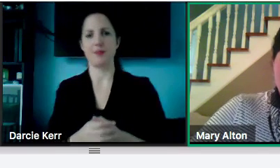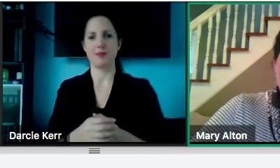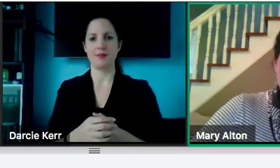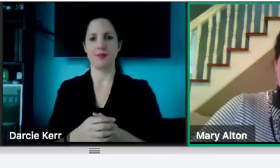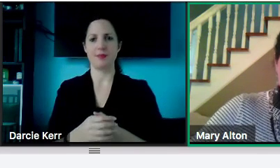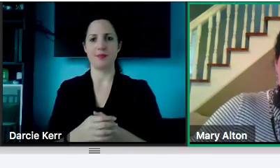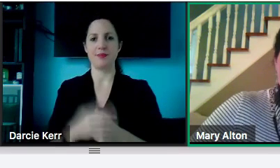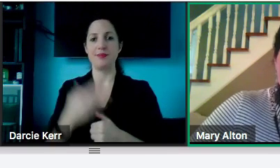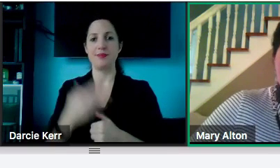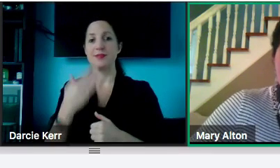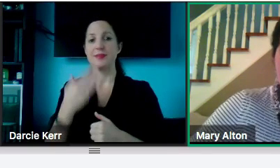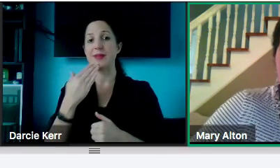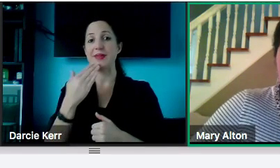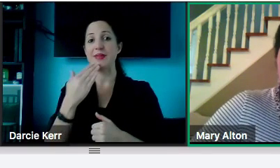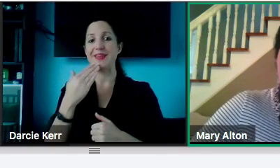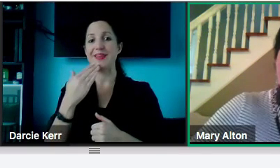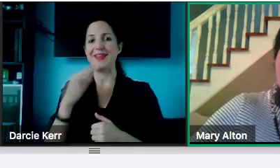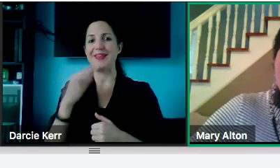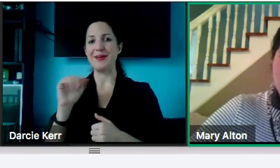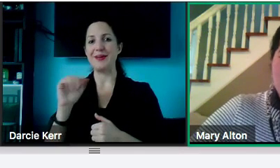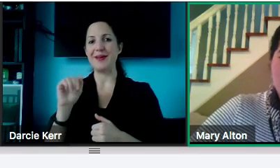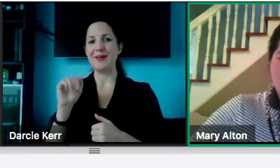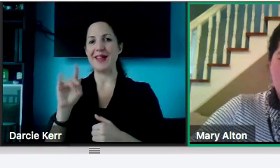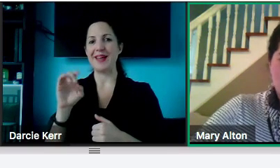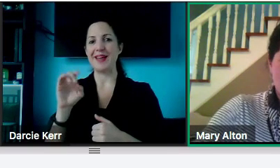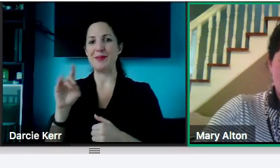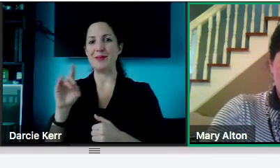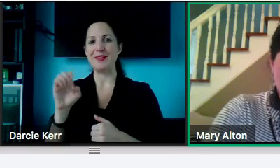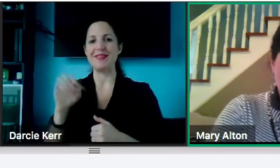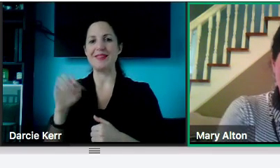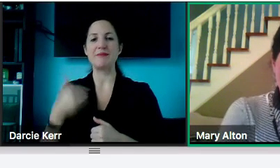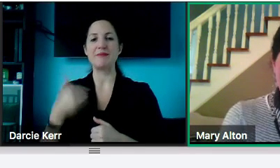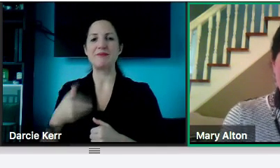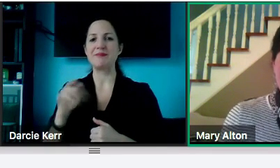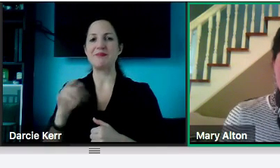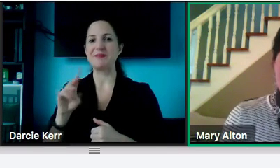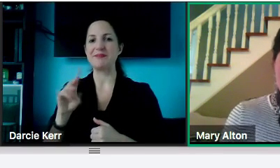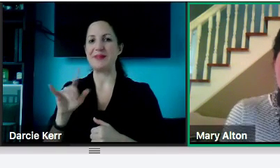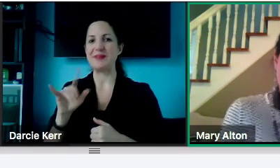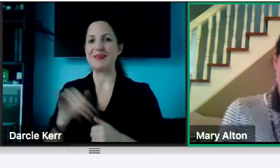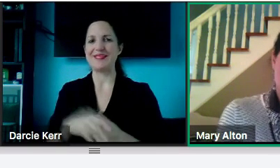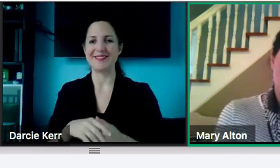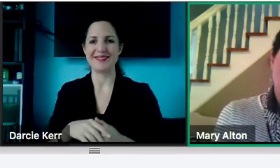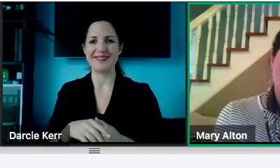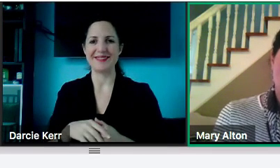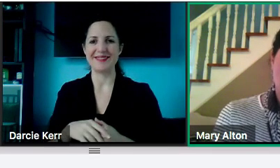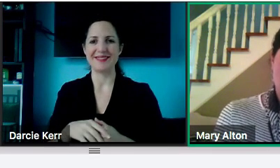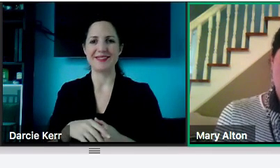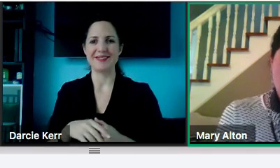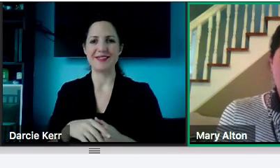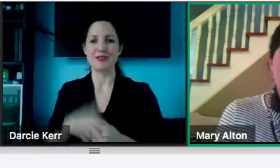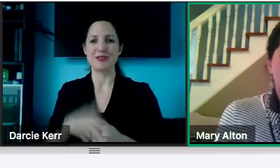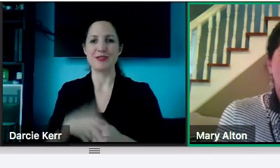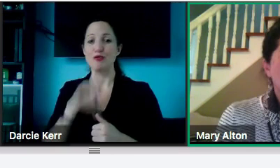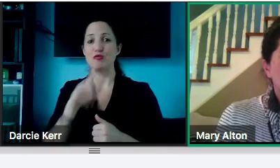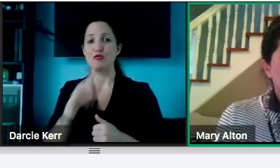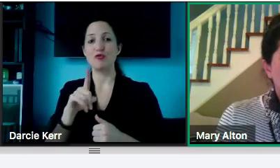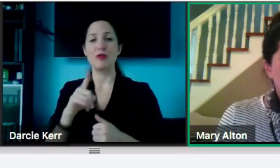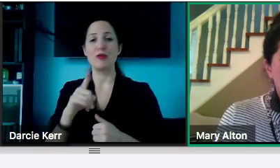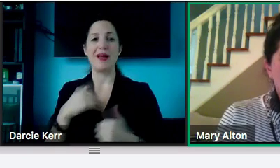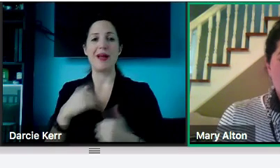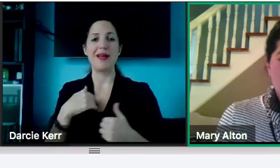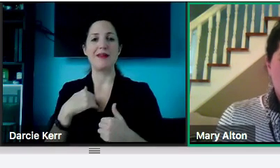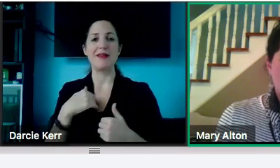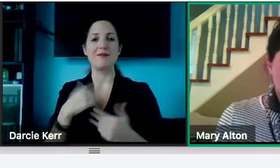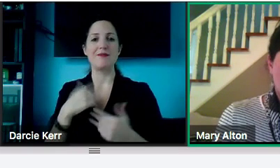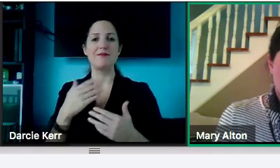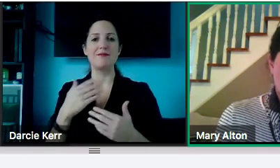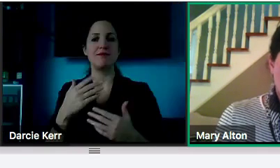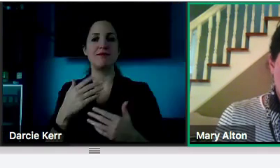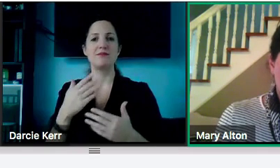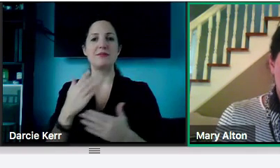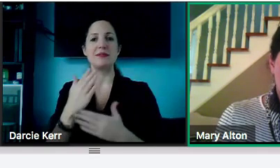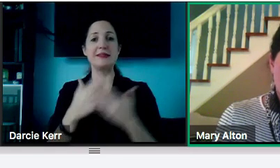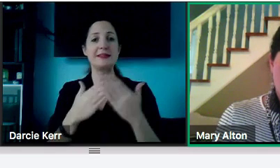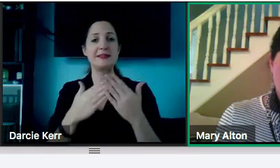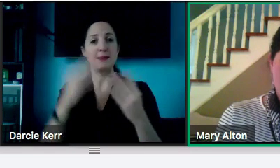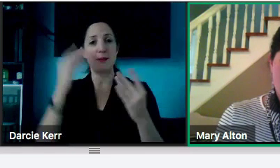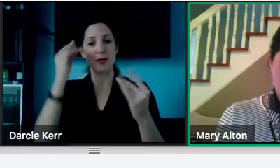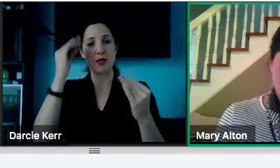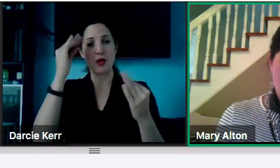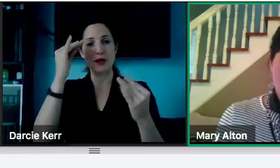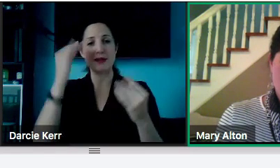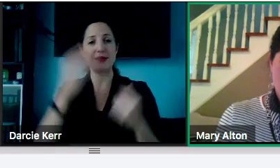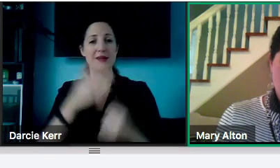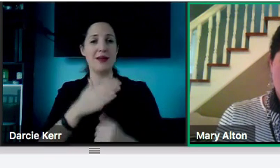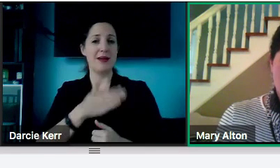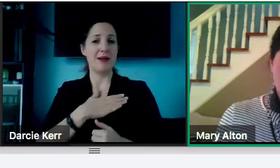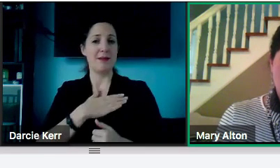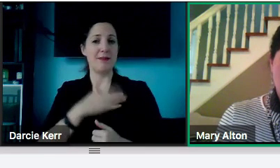Thank you, Anne-Marie. Certainly, I'm happy to just share some general thoughts. From my experience,